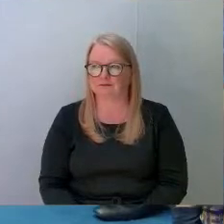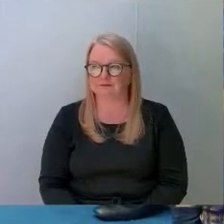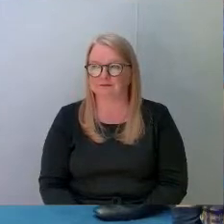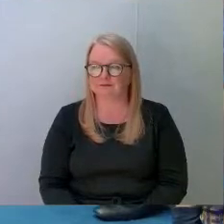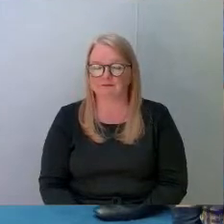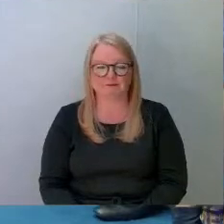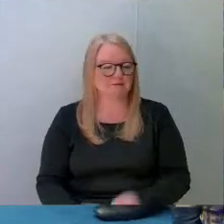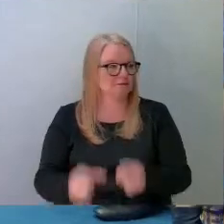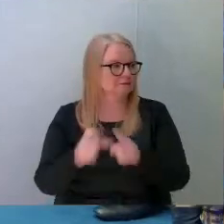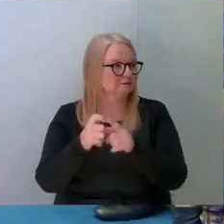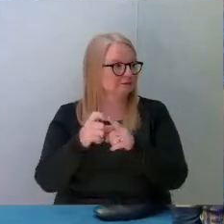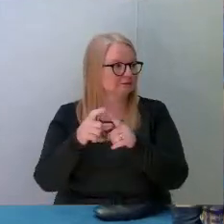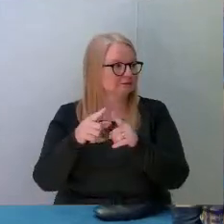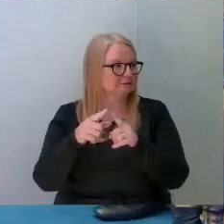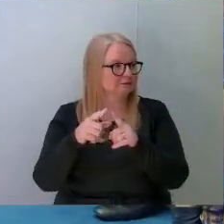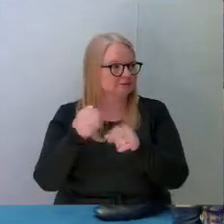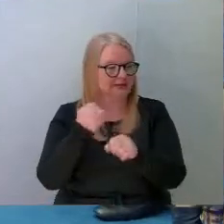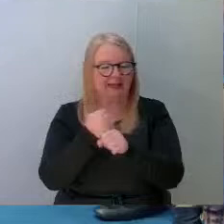Genning Fang.